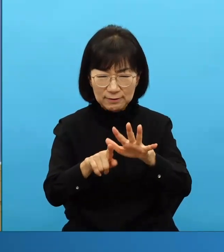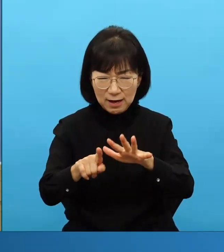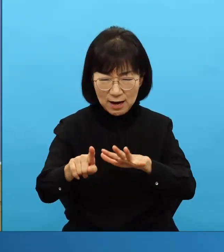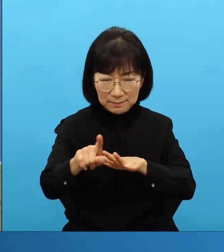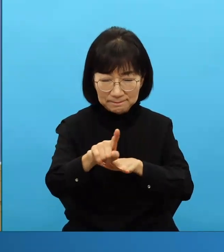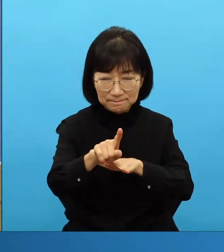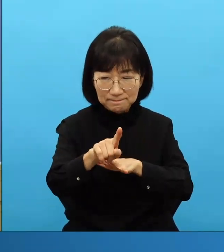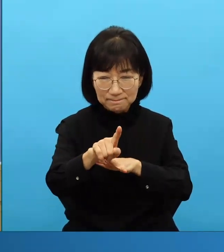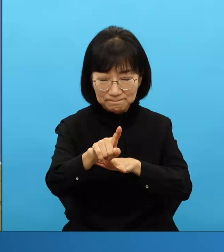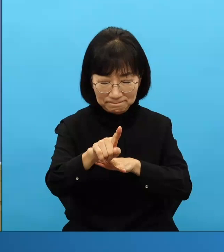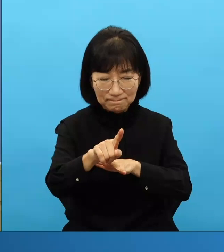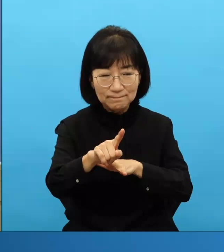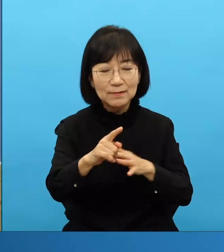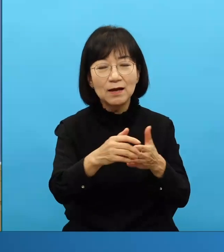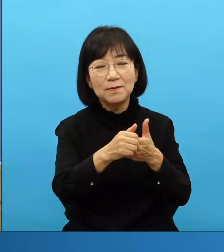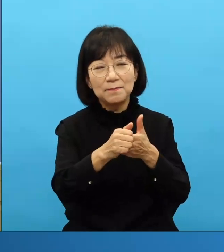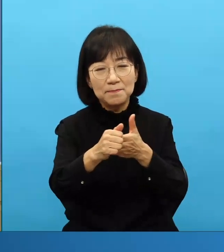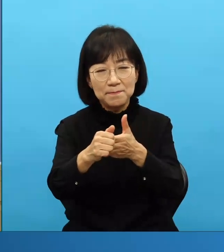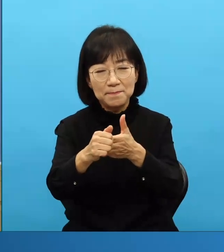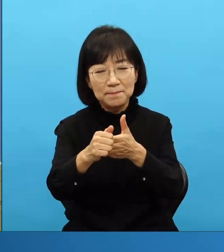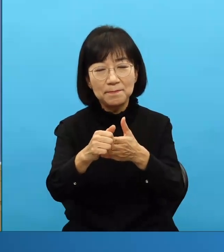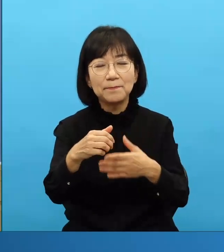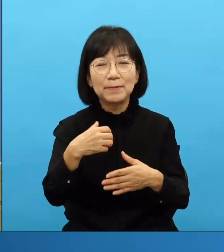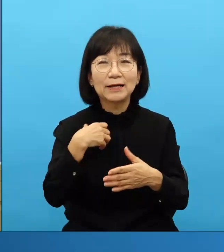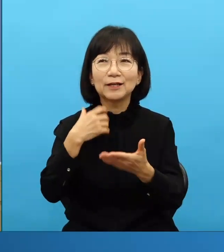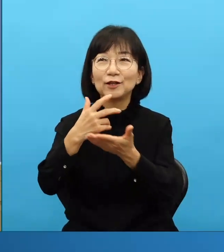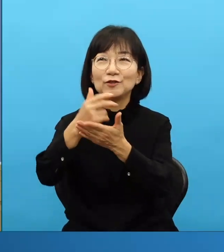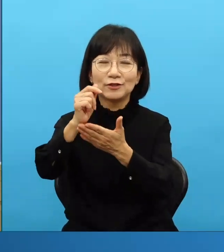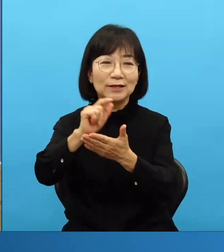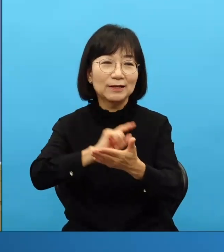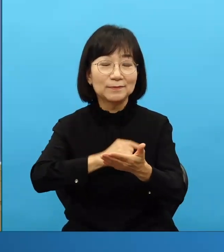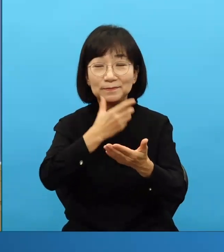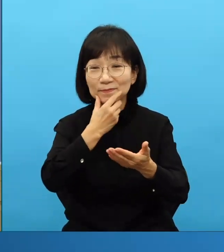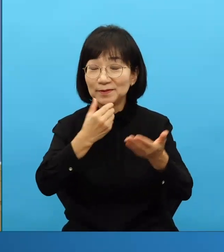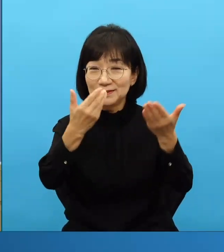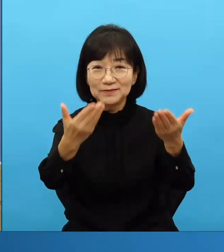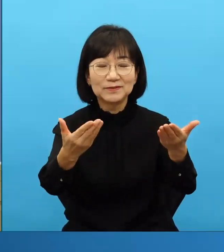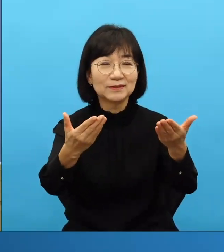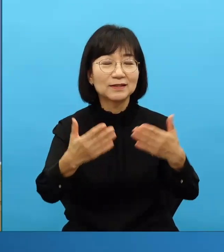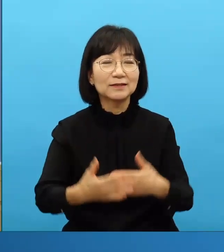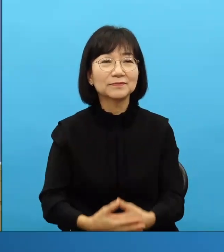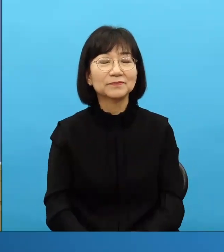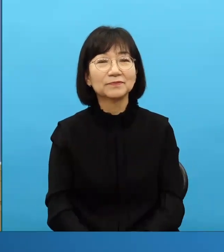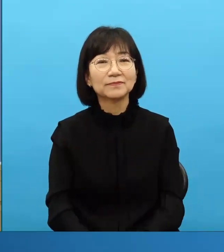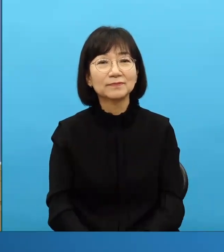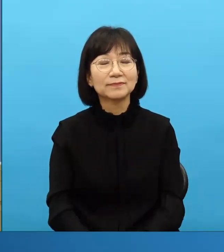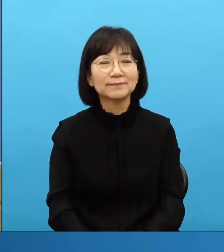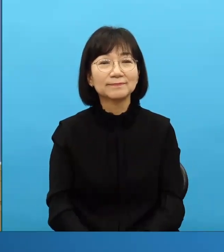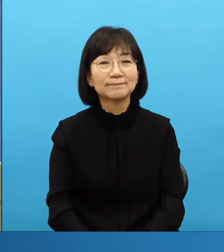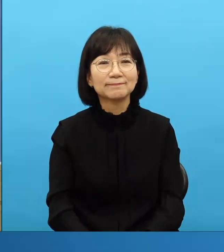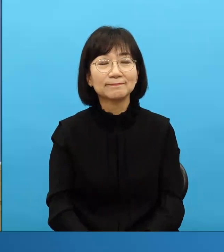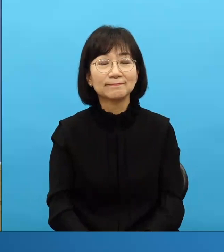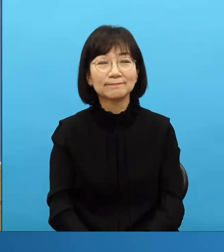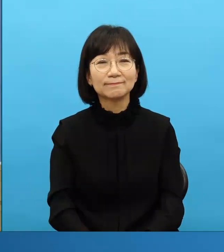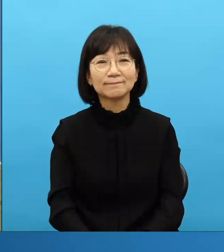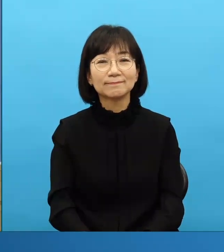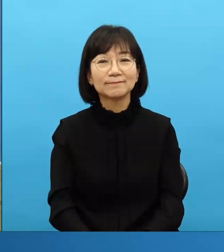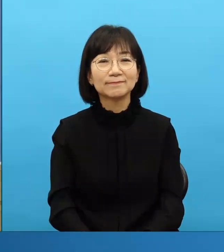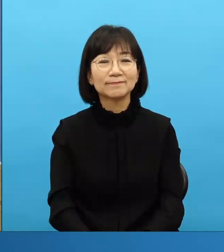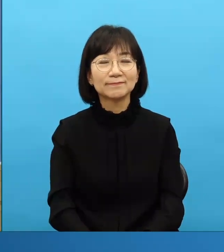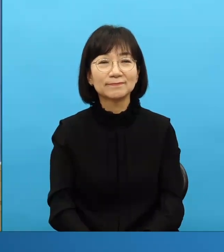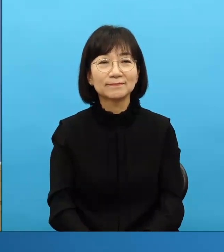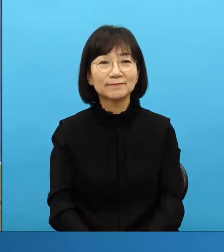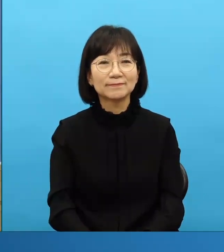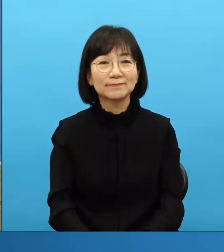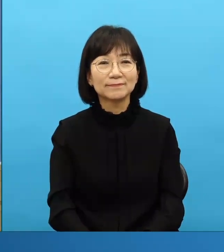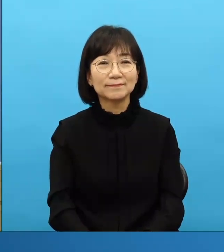bless all the elders and the church officers who really stand at the forefront to really enjoy the blessings to save the 237 nations, the 5,000 tribes, and the 1,000 partisans